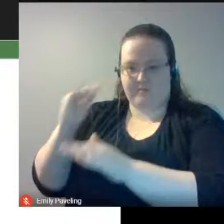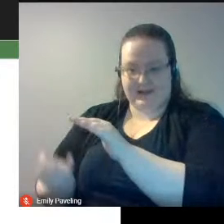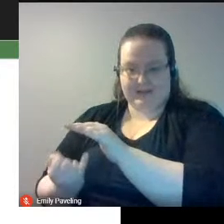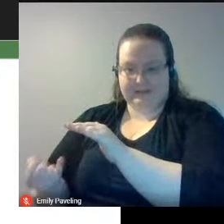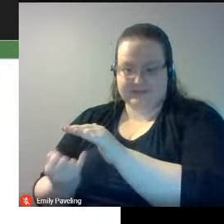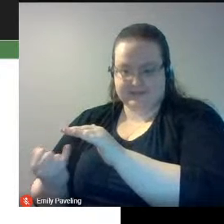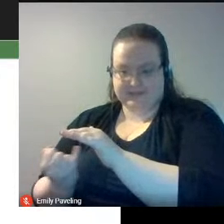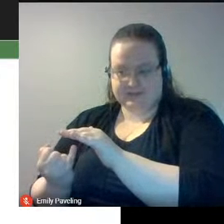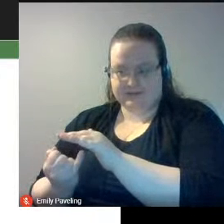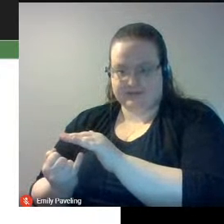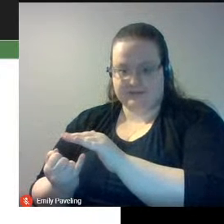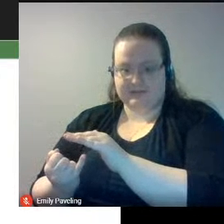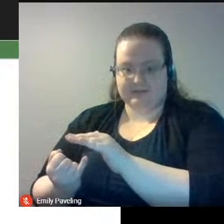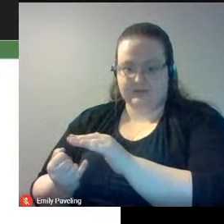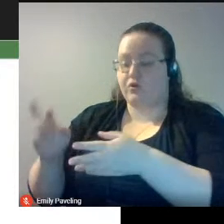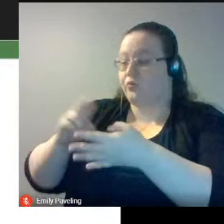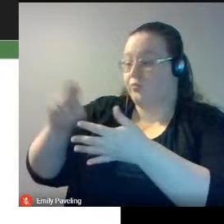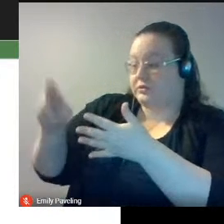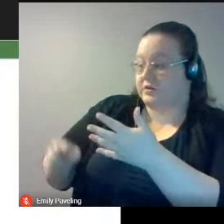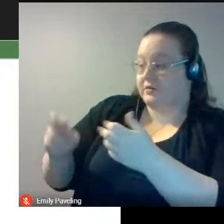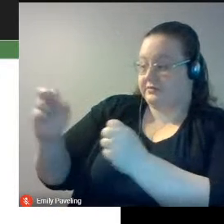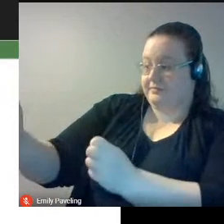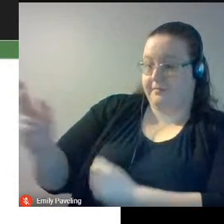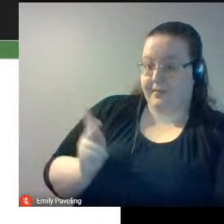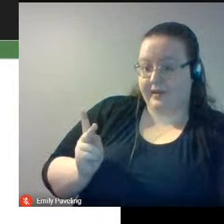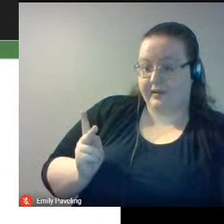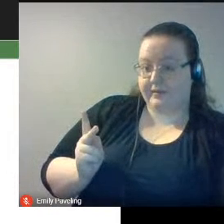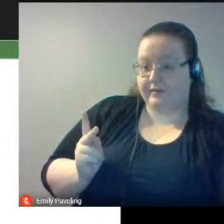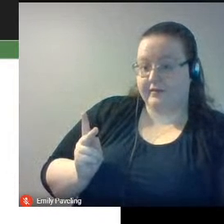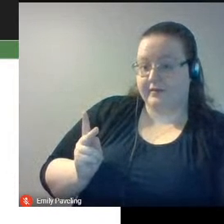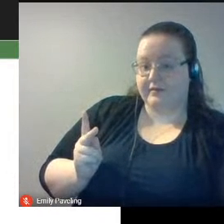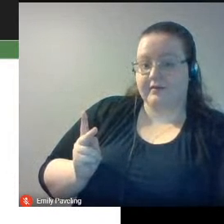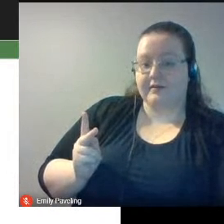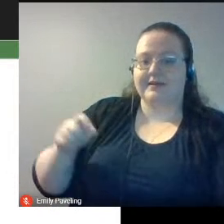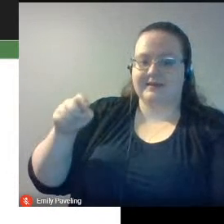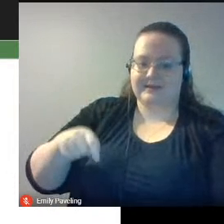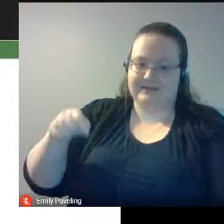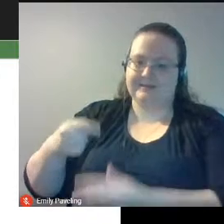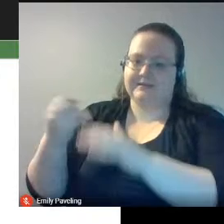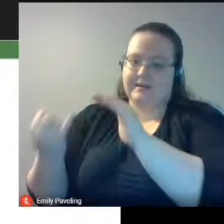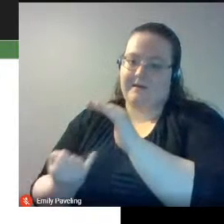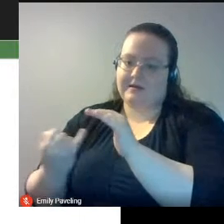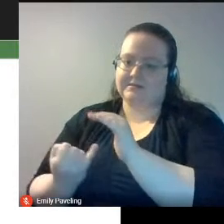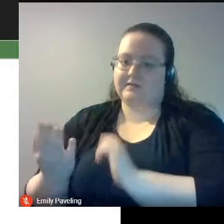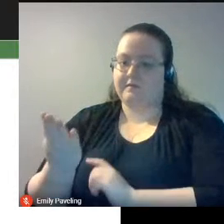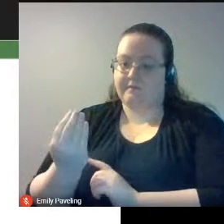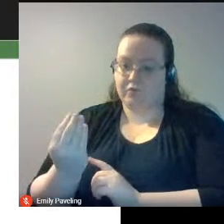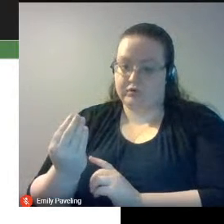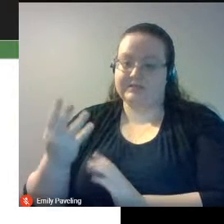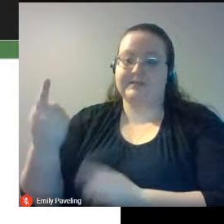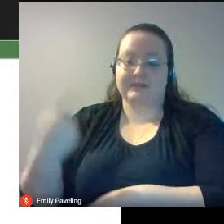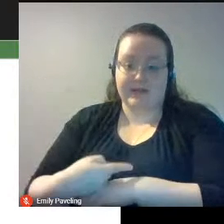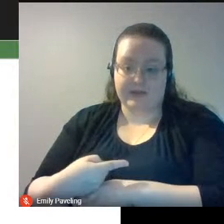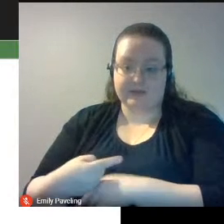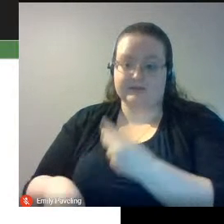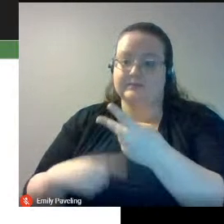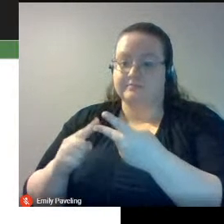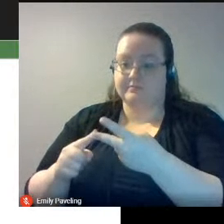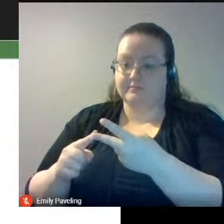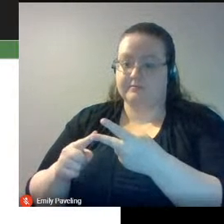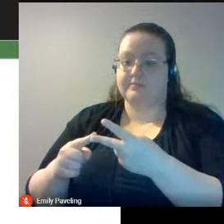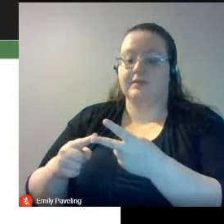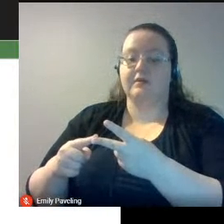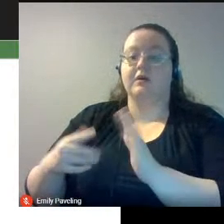period. To return to school, they will need to self-isolate for 14 days, be medically assessed and cleared by